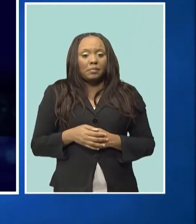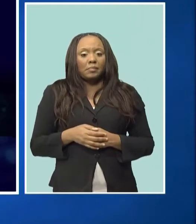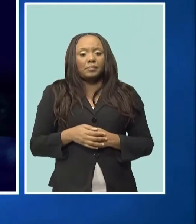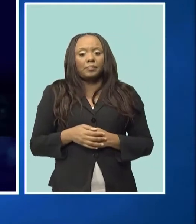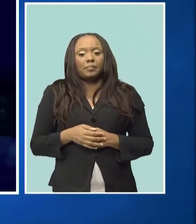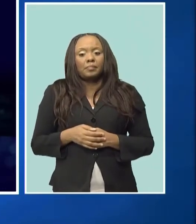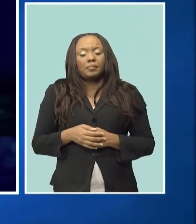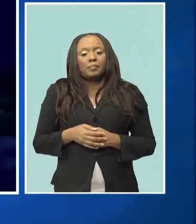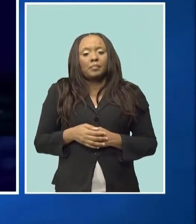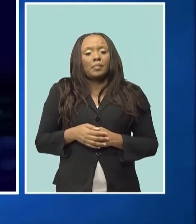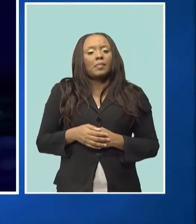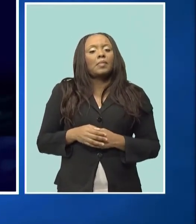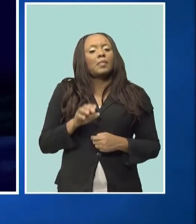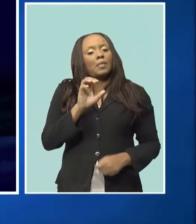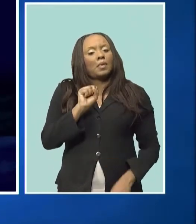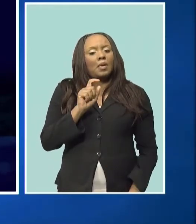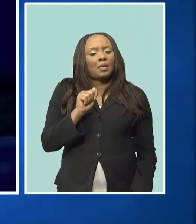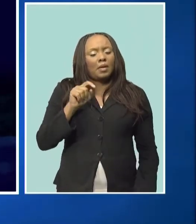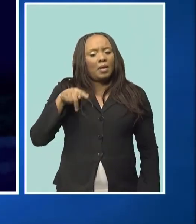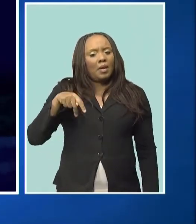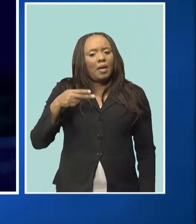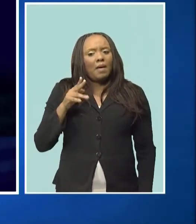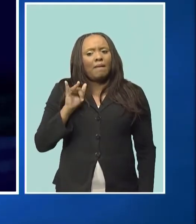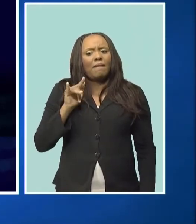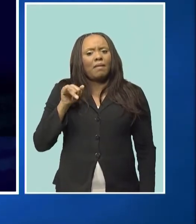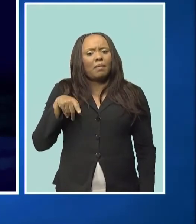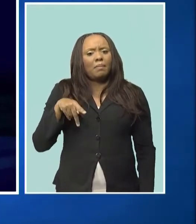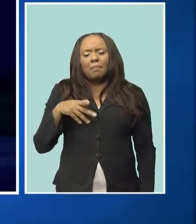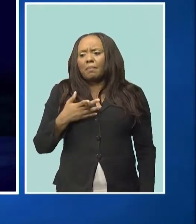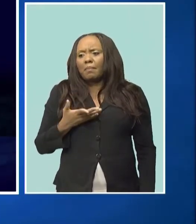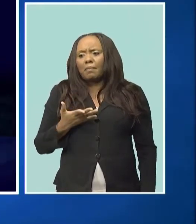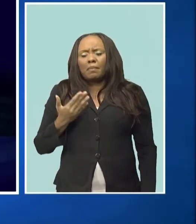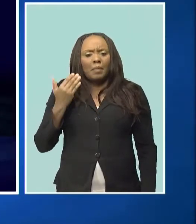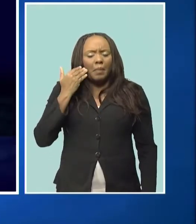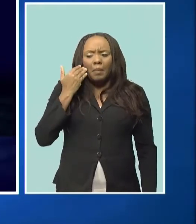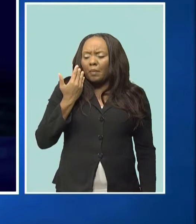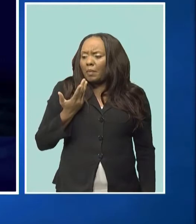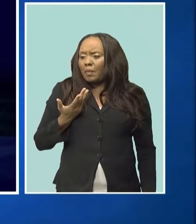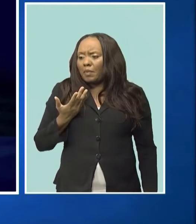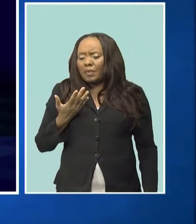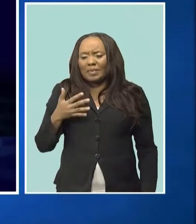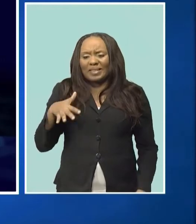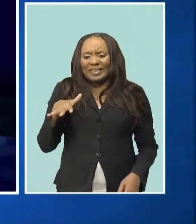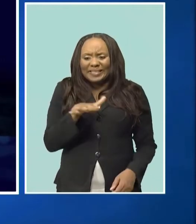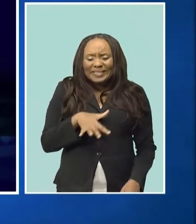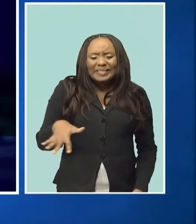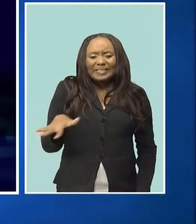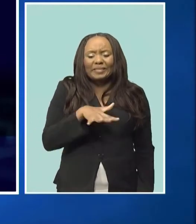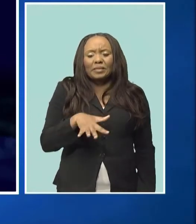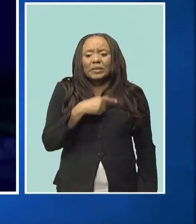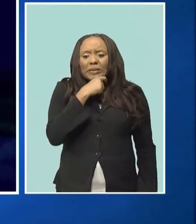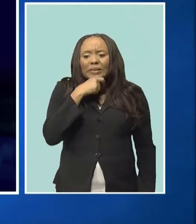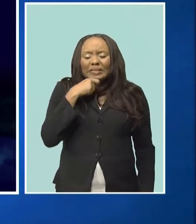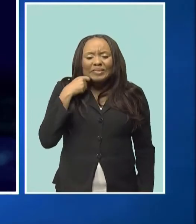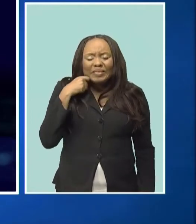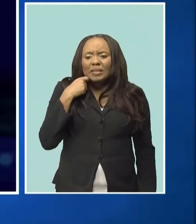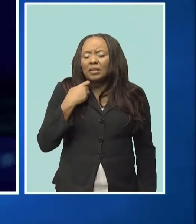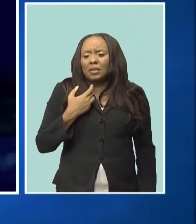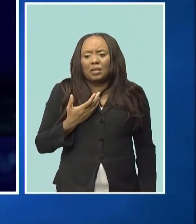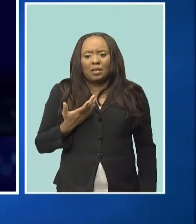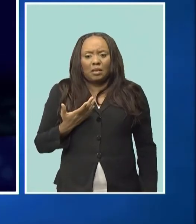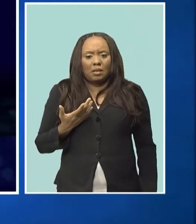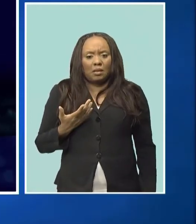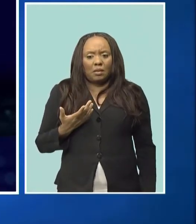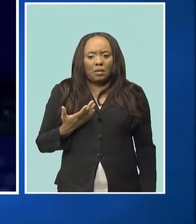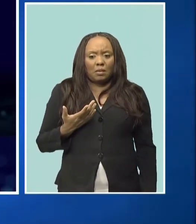the cane is supposed to be harvested first, and Philip is a very dry area. And having one harvester in the company,